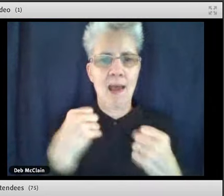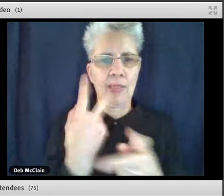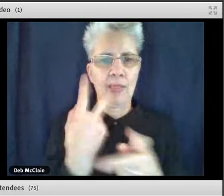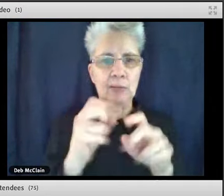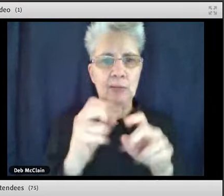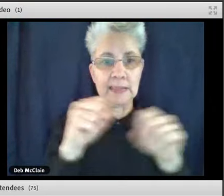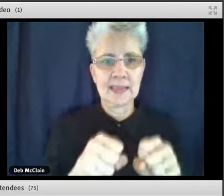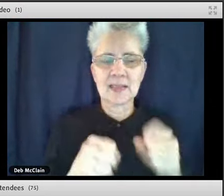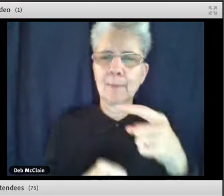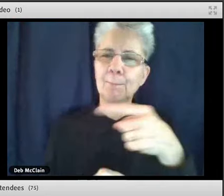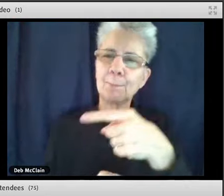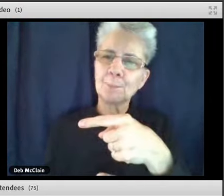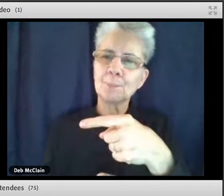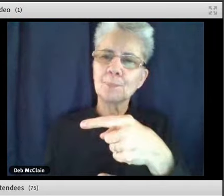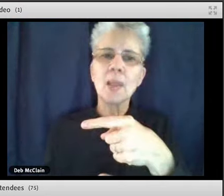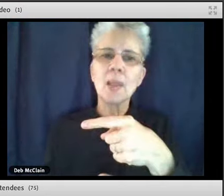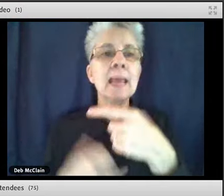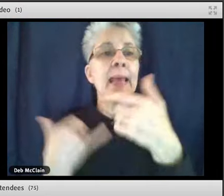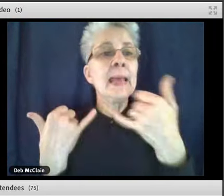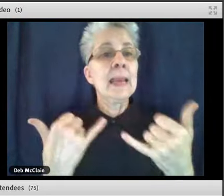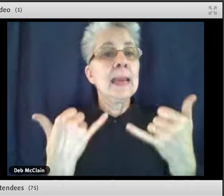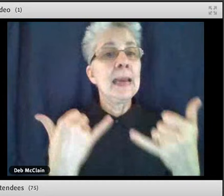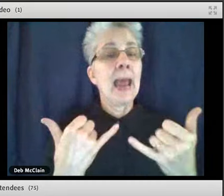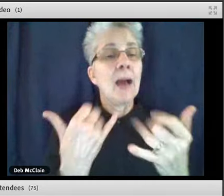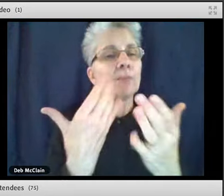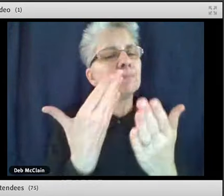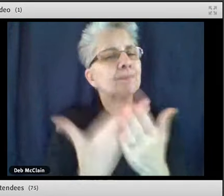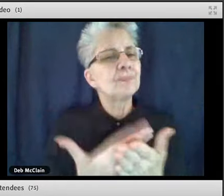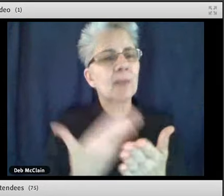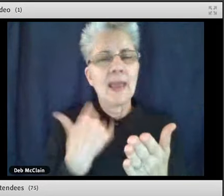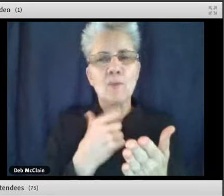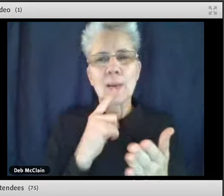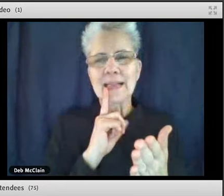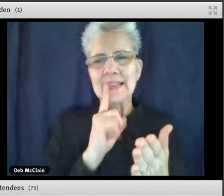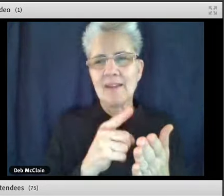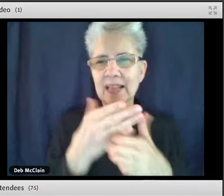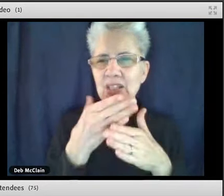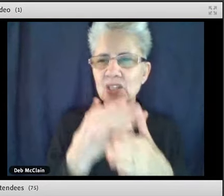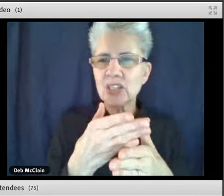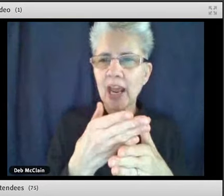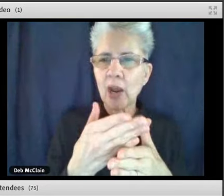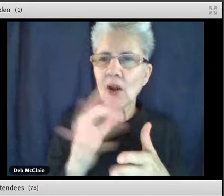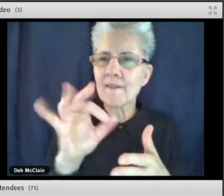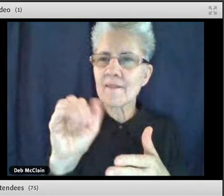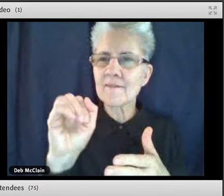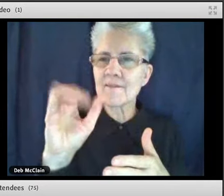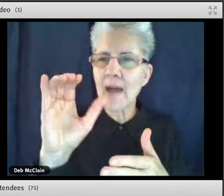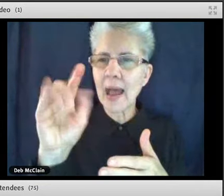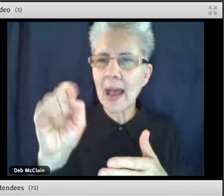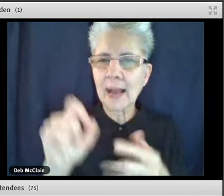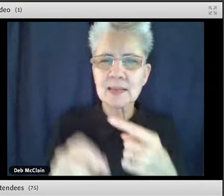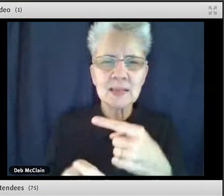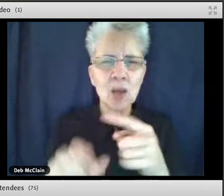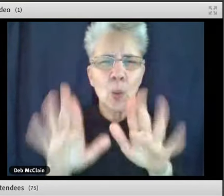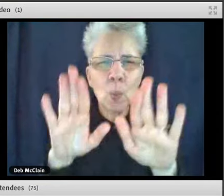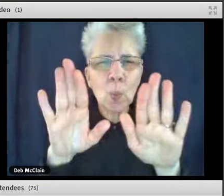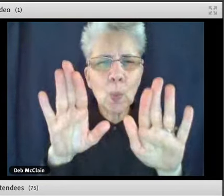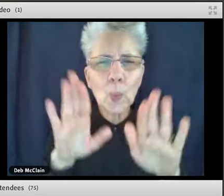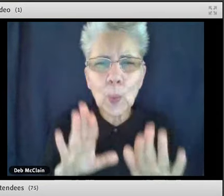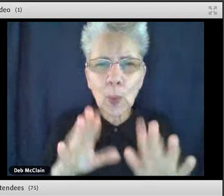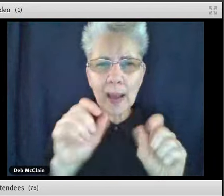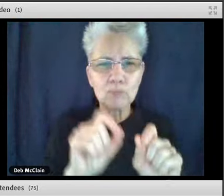Okay, so those are just some terms with COVID-19. And if we can definitely share the facts, this is a great handout from the